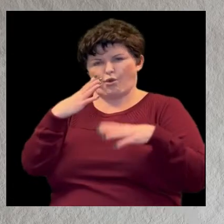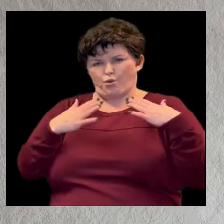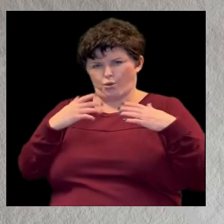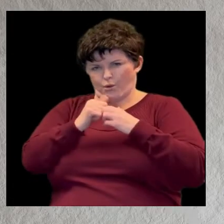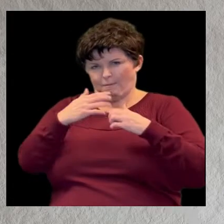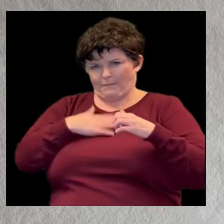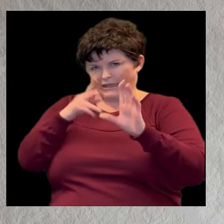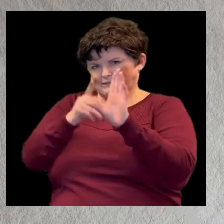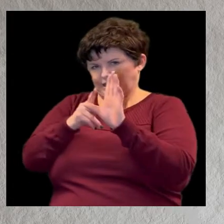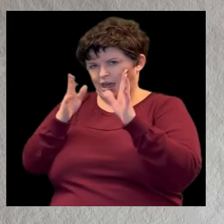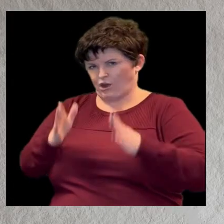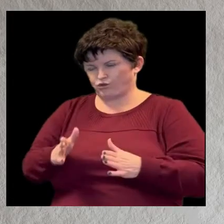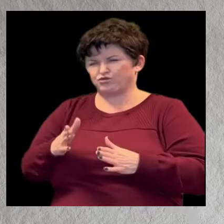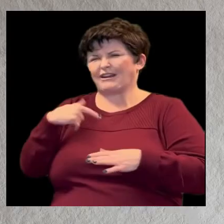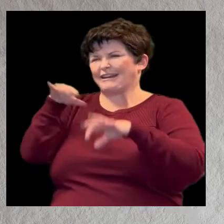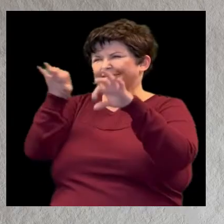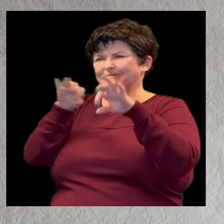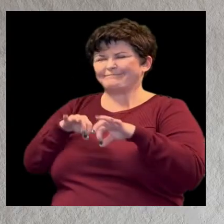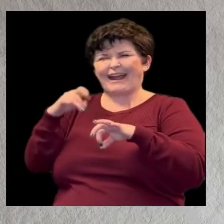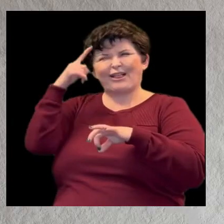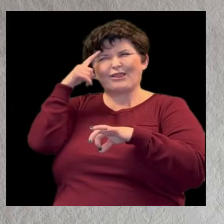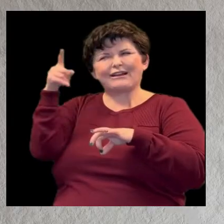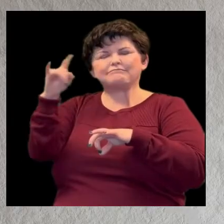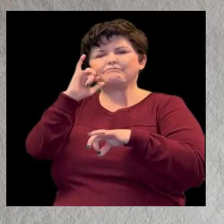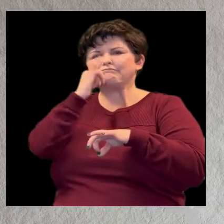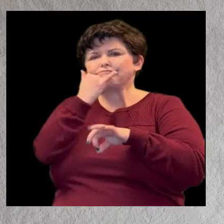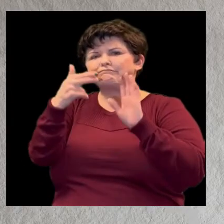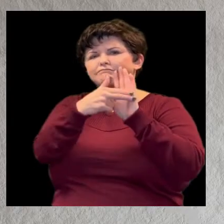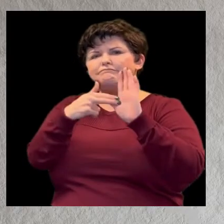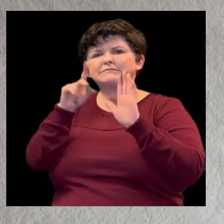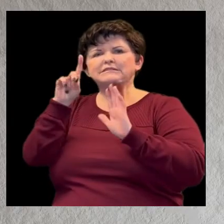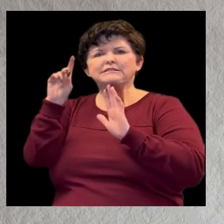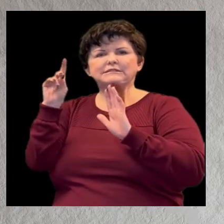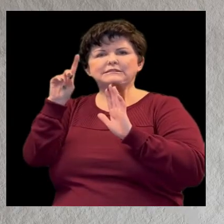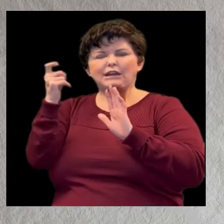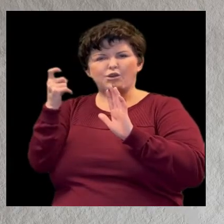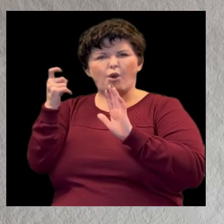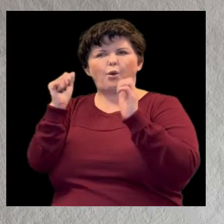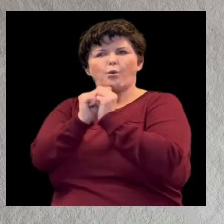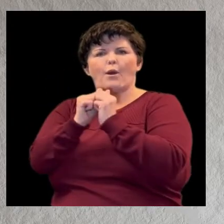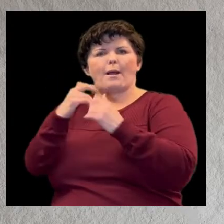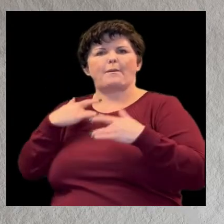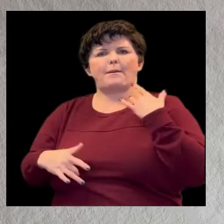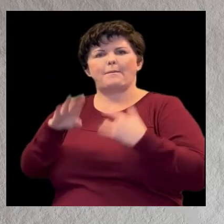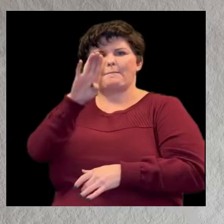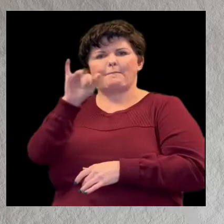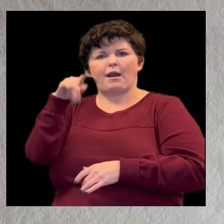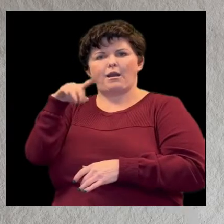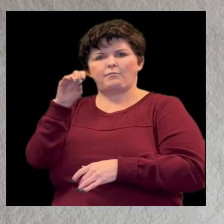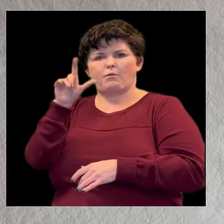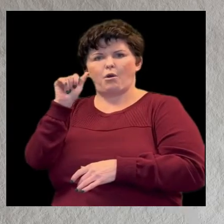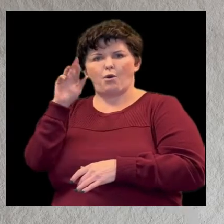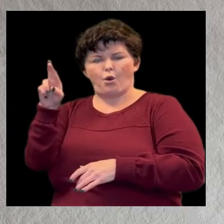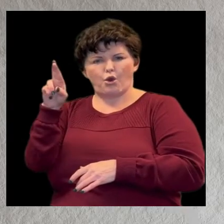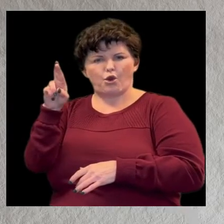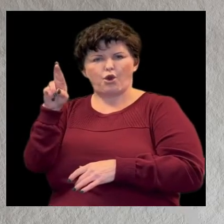I explained that I thought I had been misdiagnosed with bipolar disorder, And this was important because my